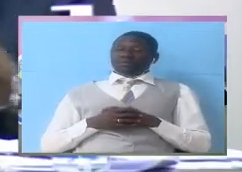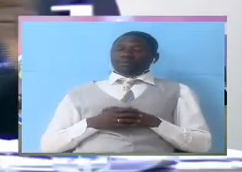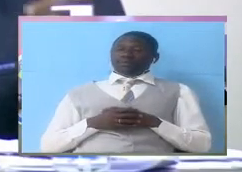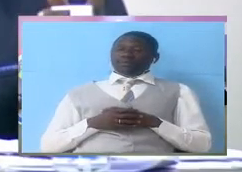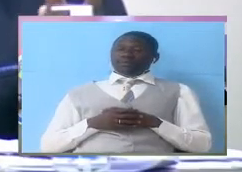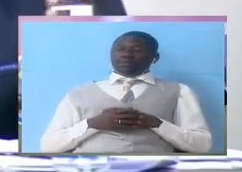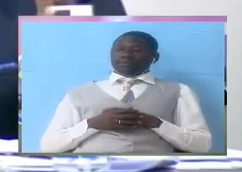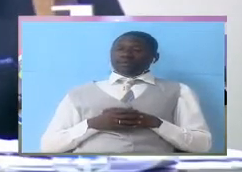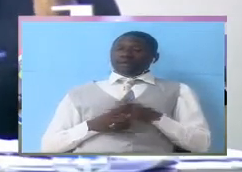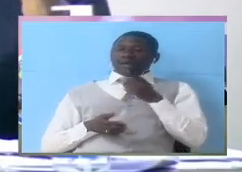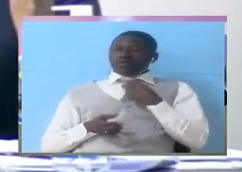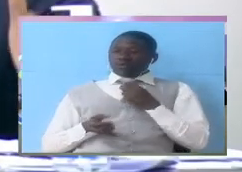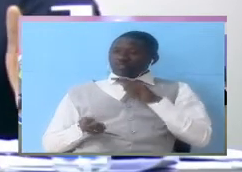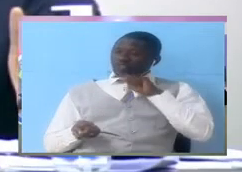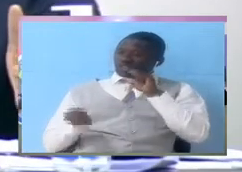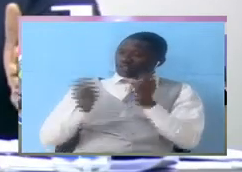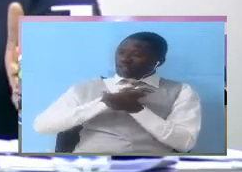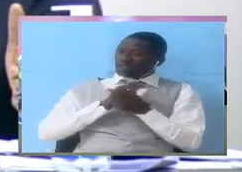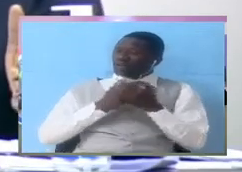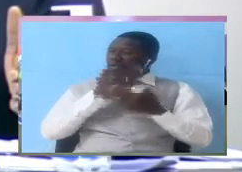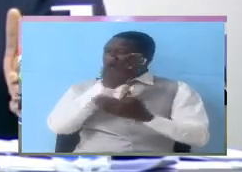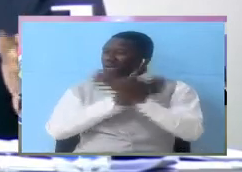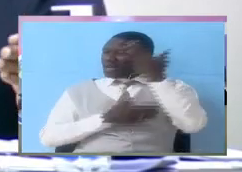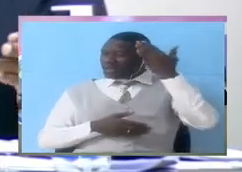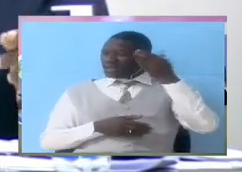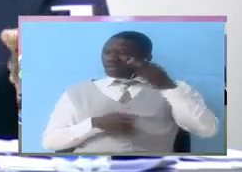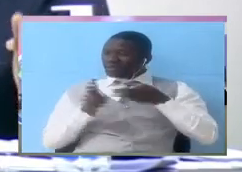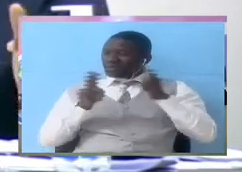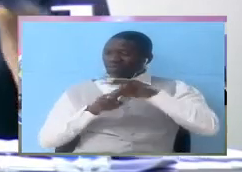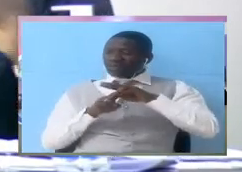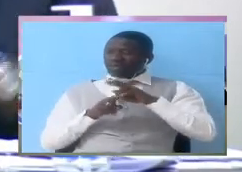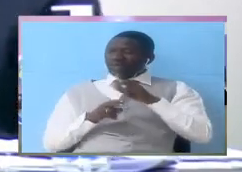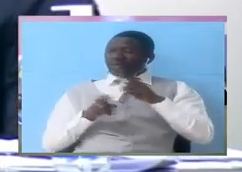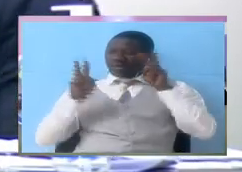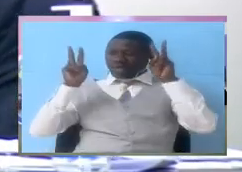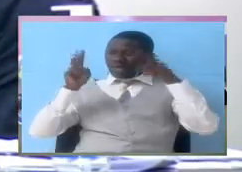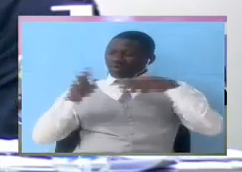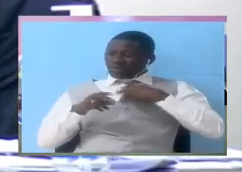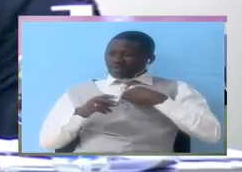Are you reversing your earlier response that he wanted incriminatory reports? No, I'm not.